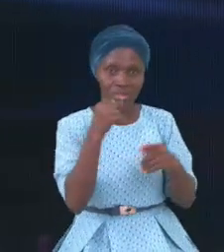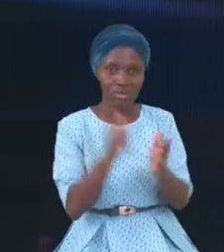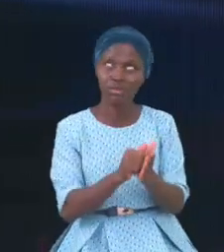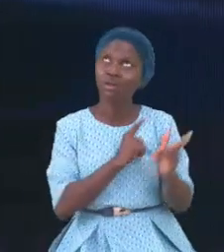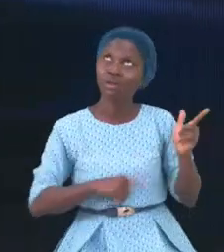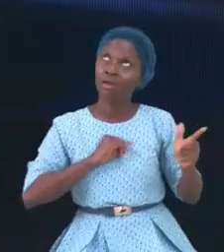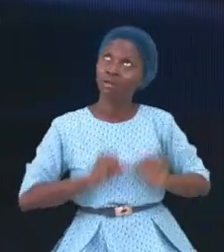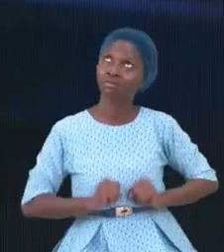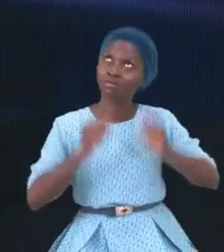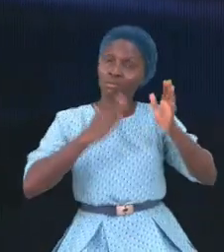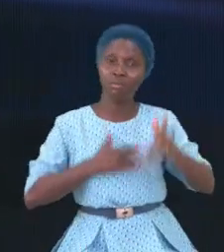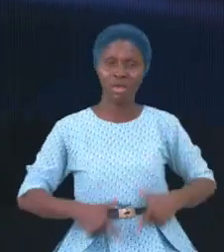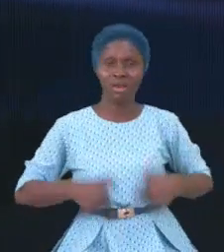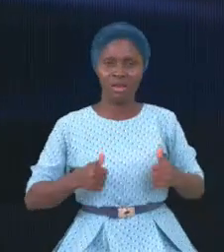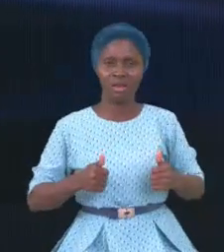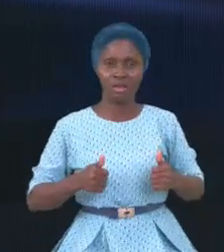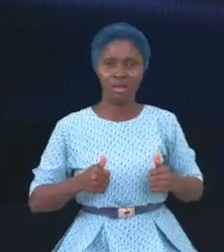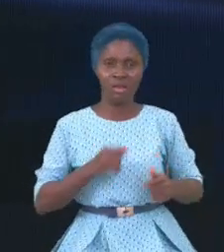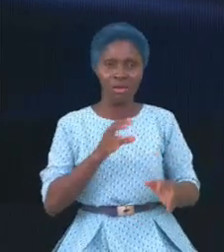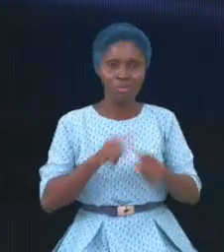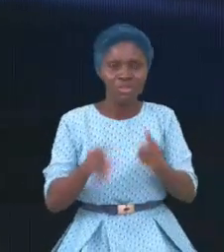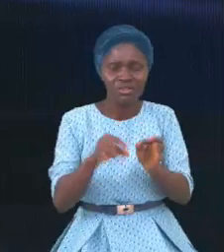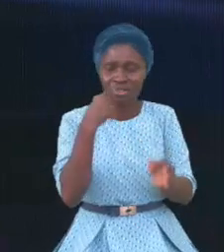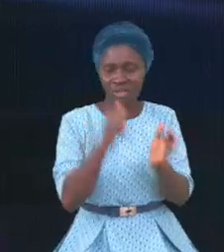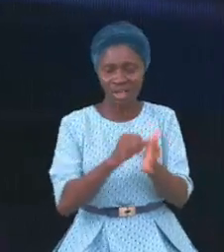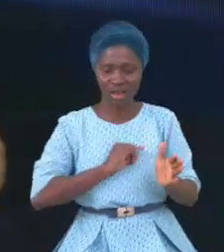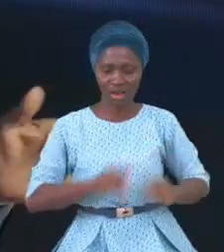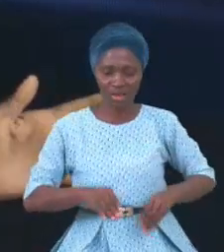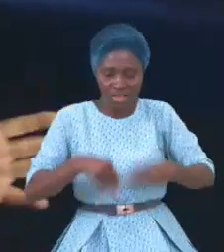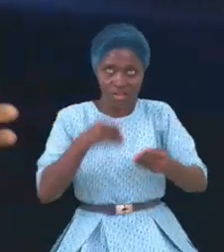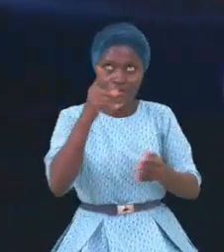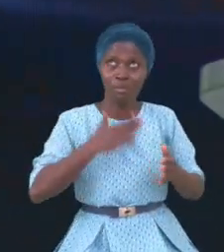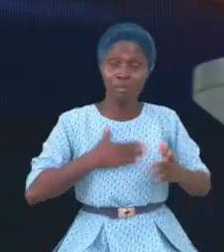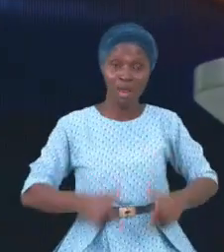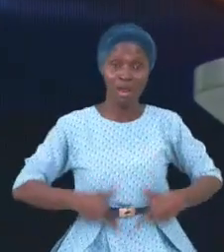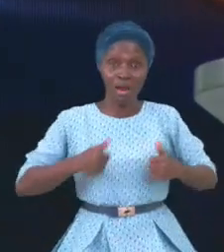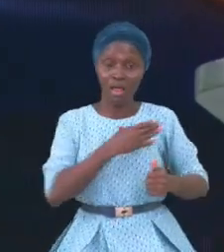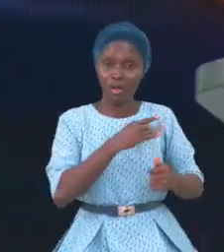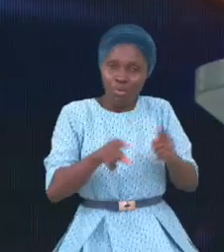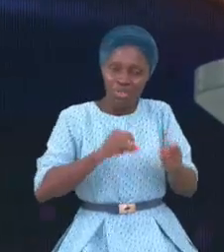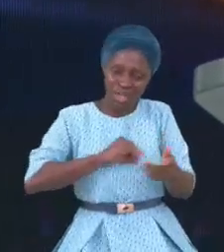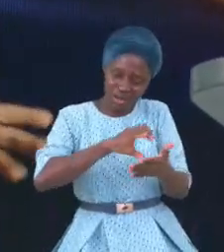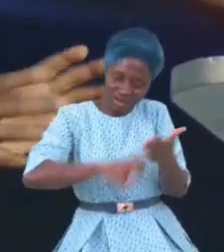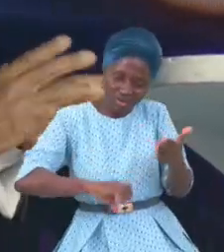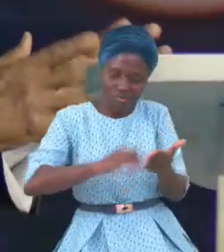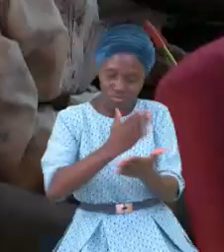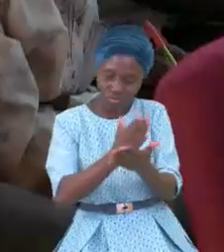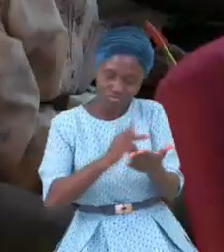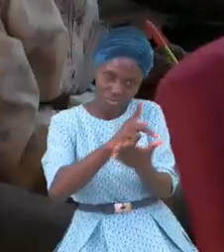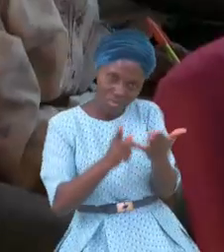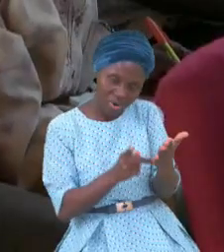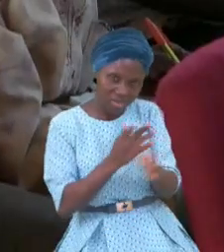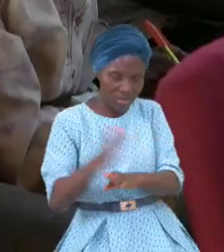this one away for personal use, for private use. I take this one away for I have